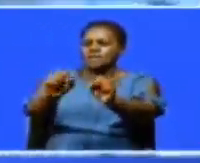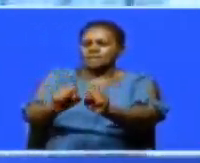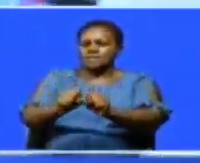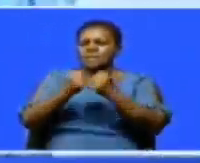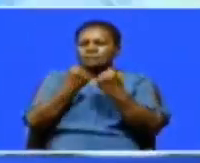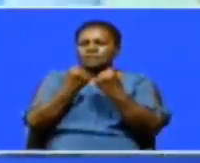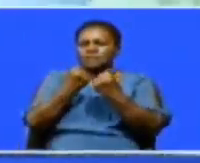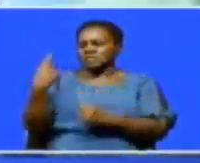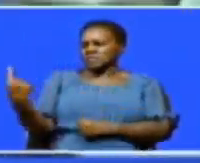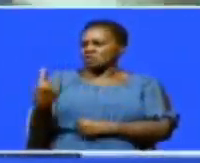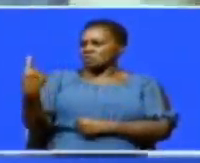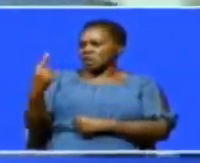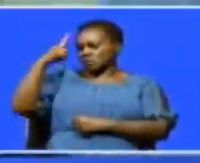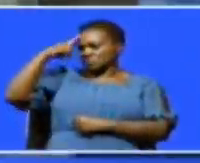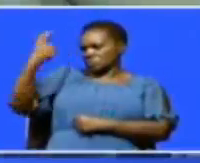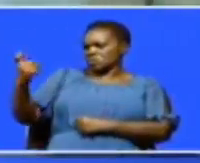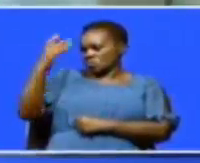to self-isolate.